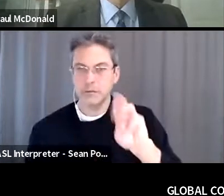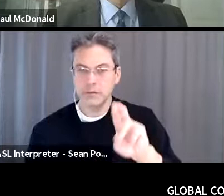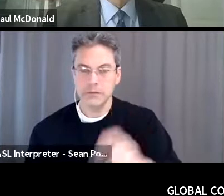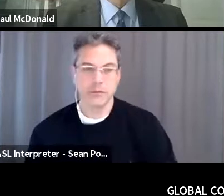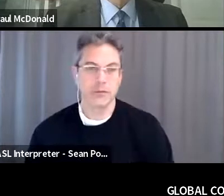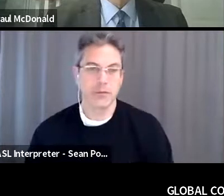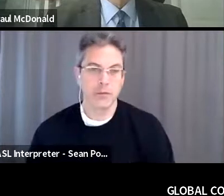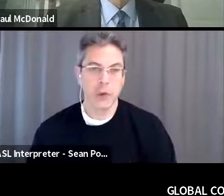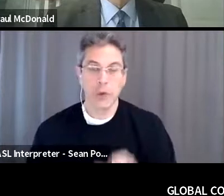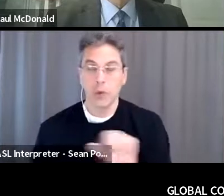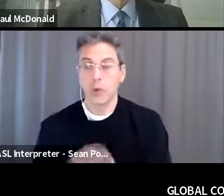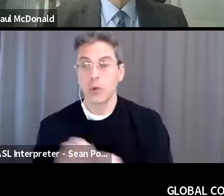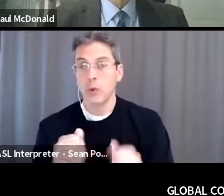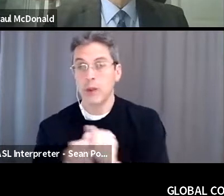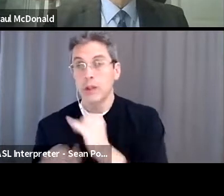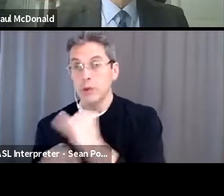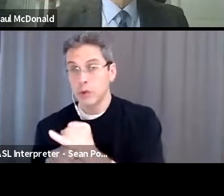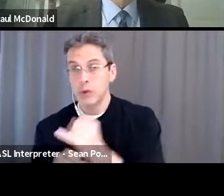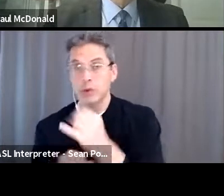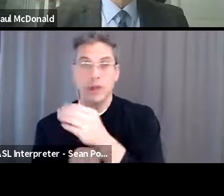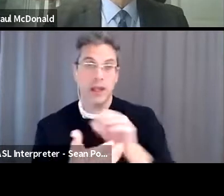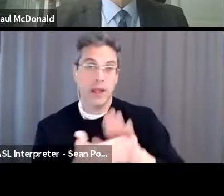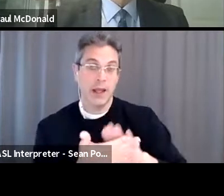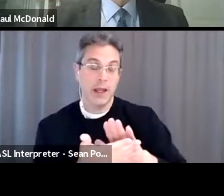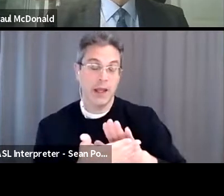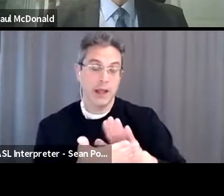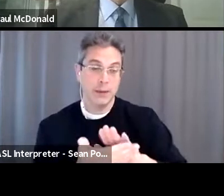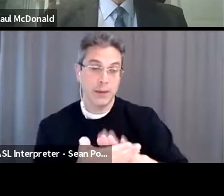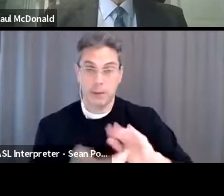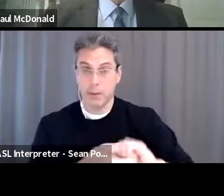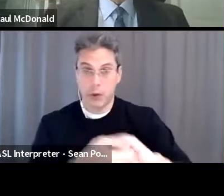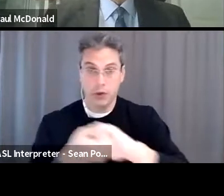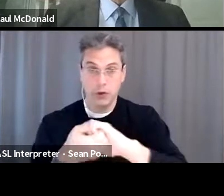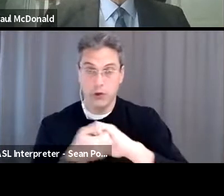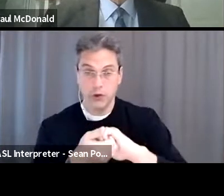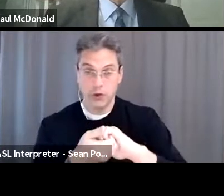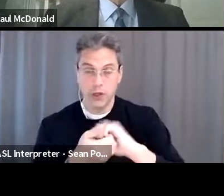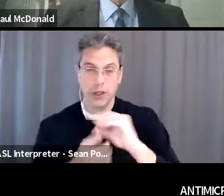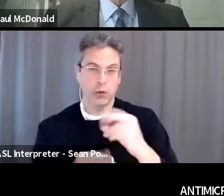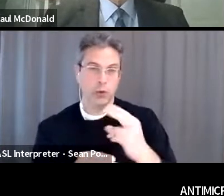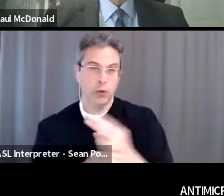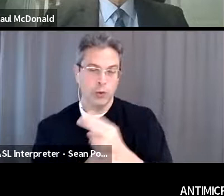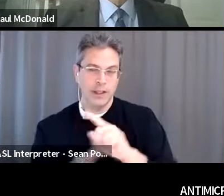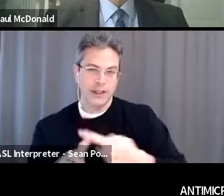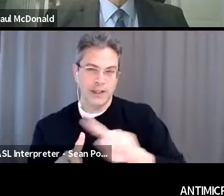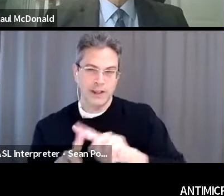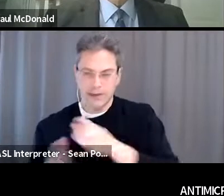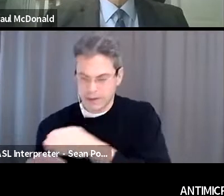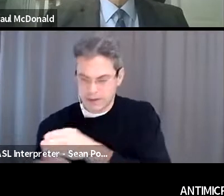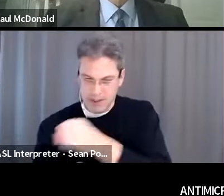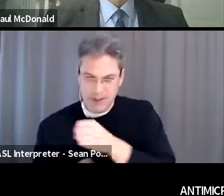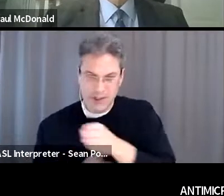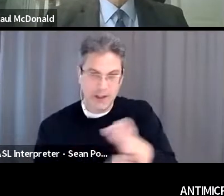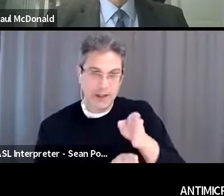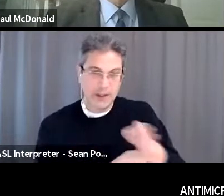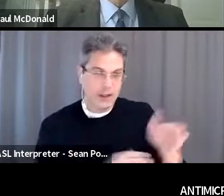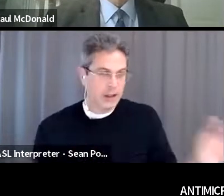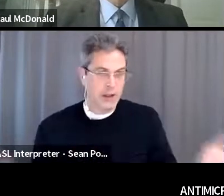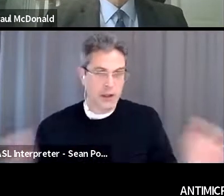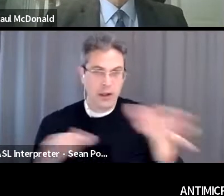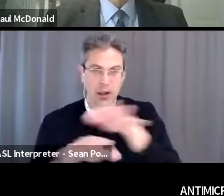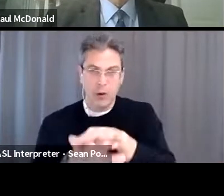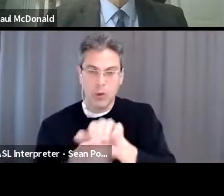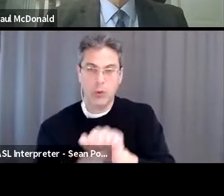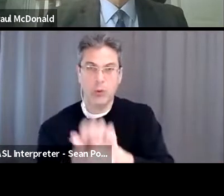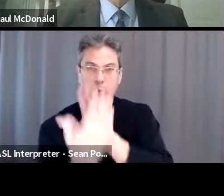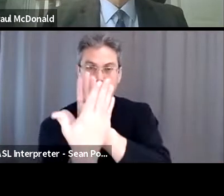and academic partners around the world and using an interdisciplinary approach, the Center identifies